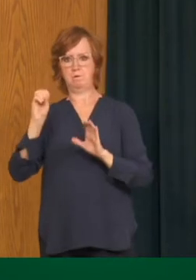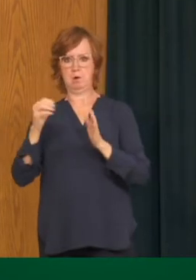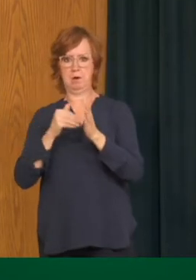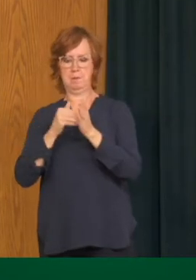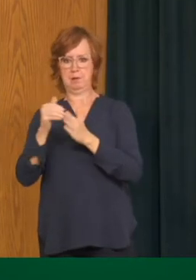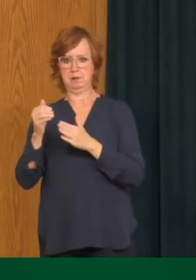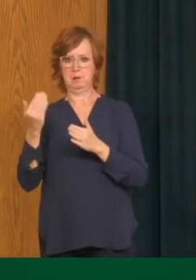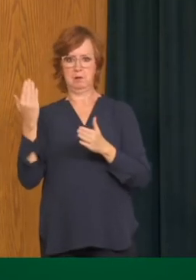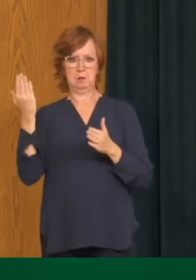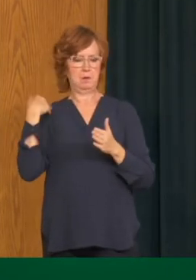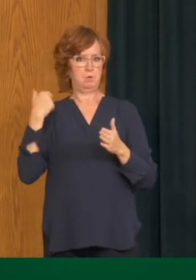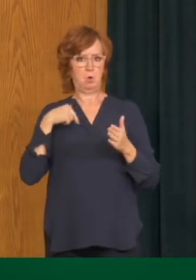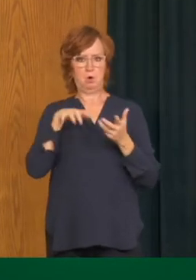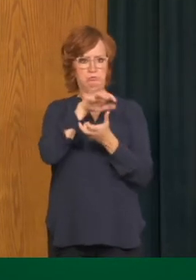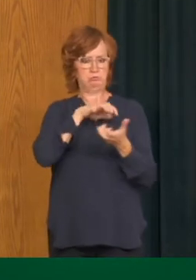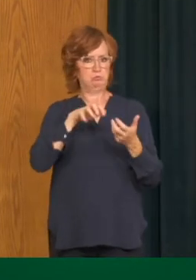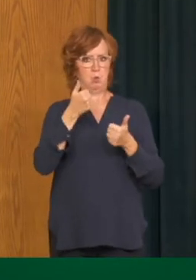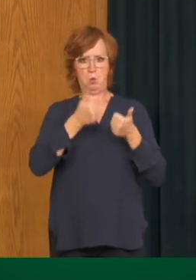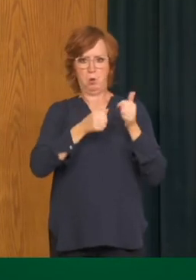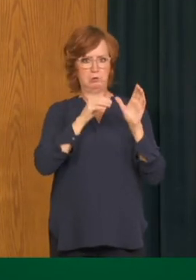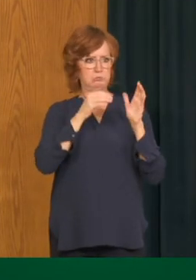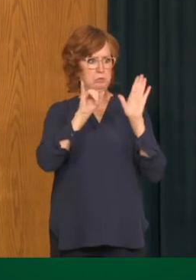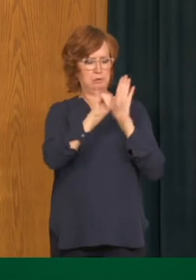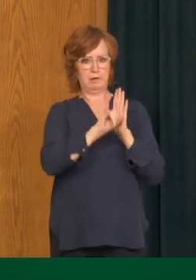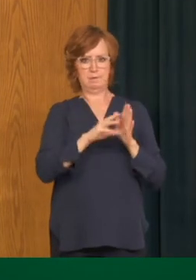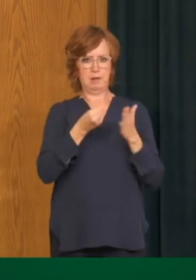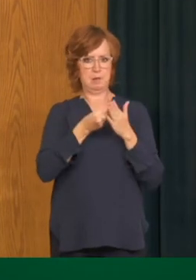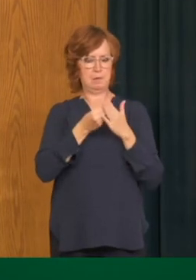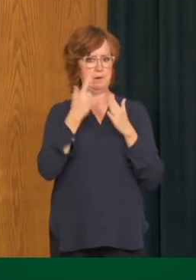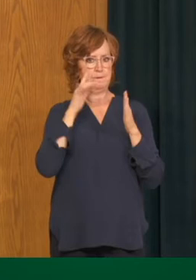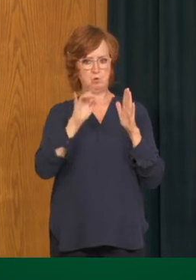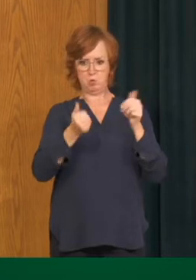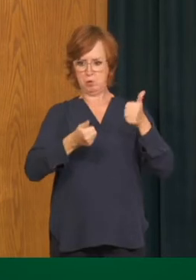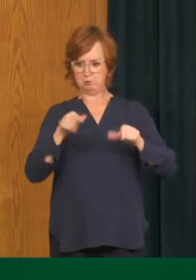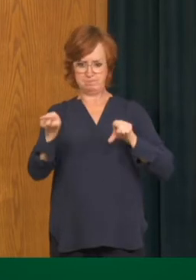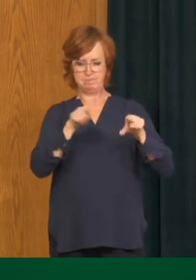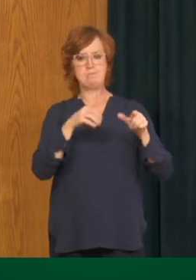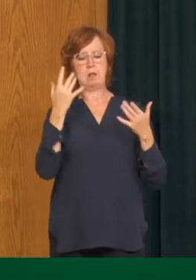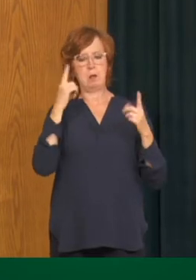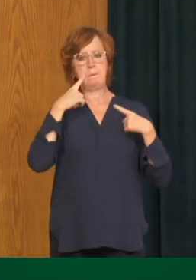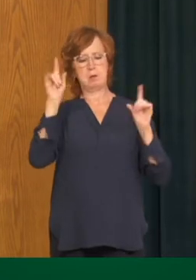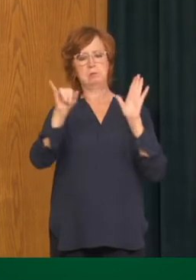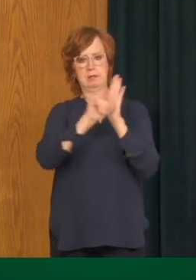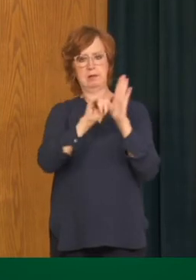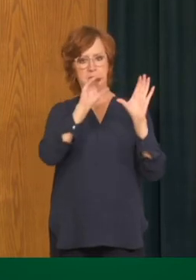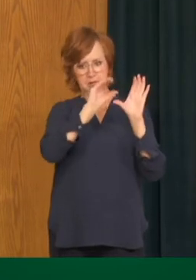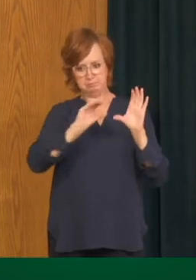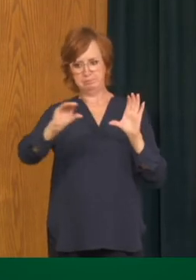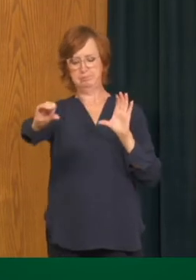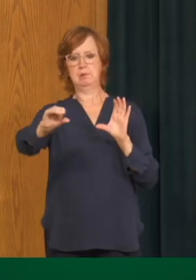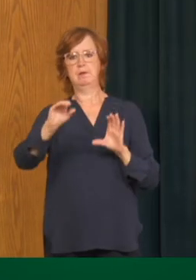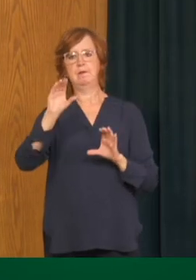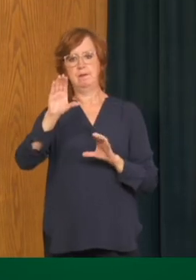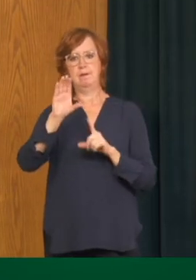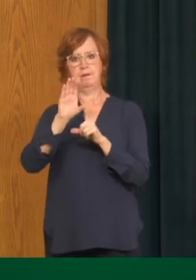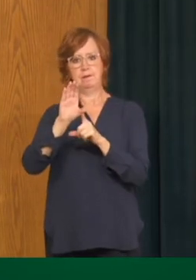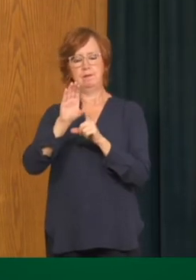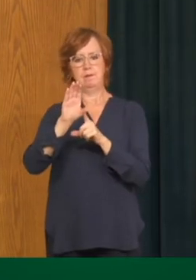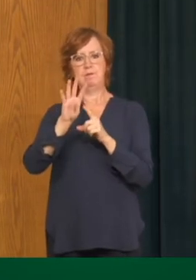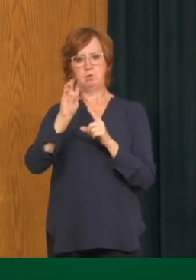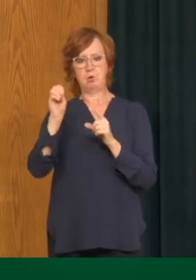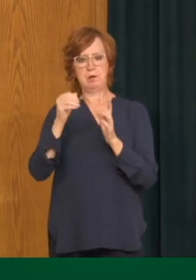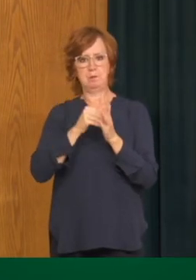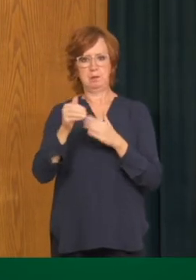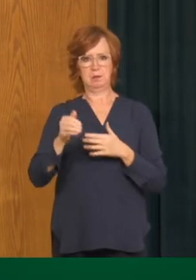every classroom is as safe as possible for the safe return of our students this fall. And I've been asked why would you add extra dollars when